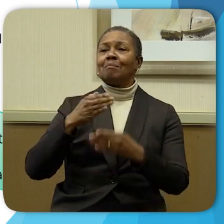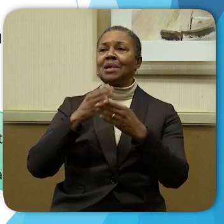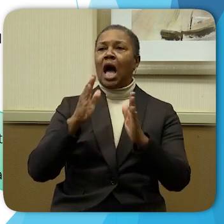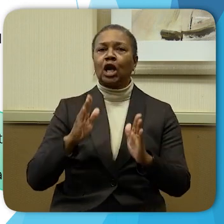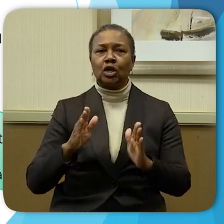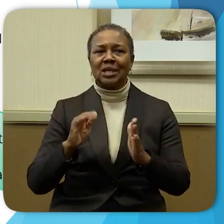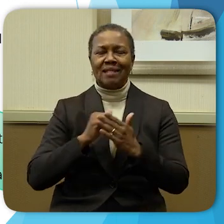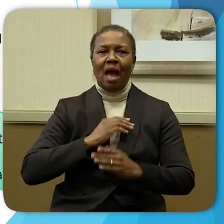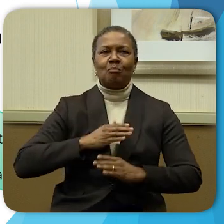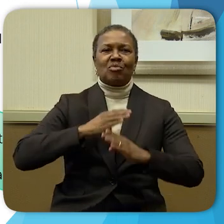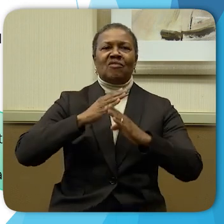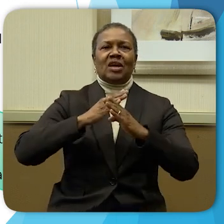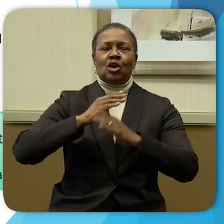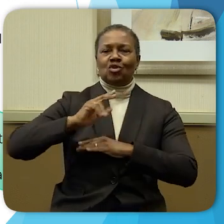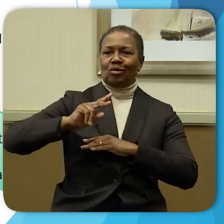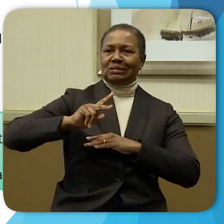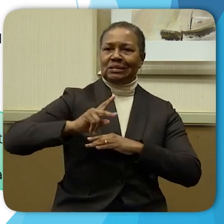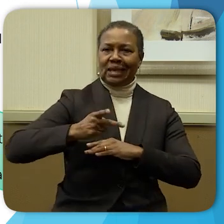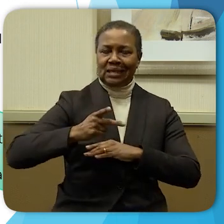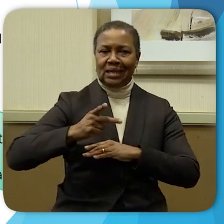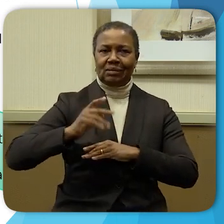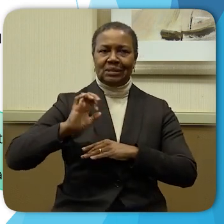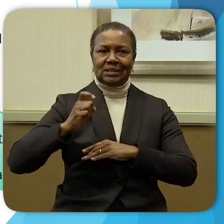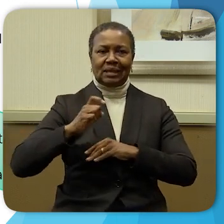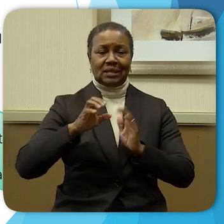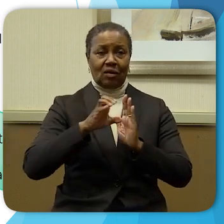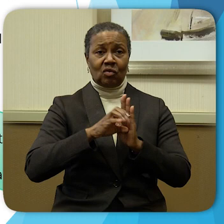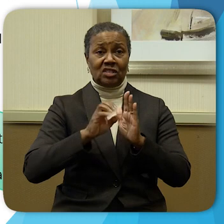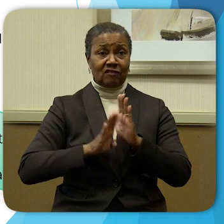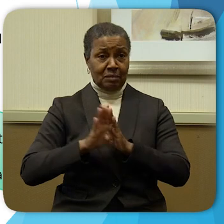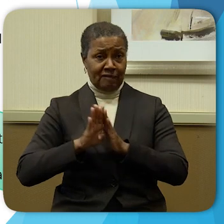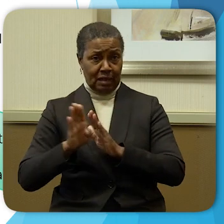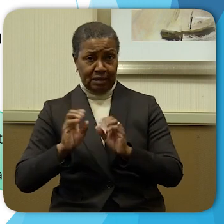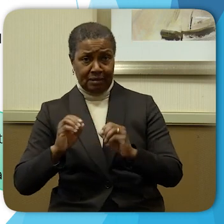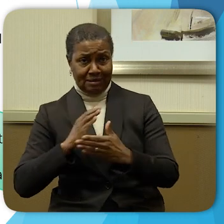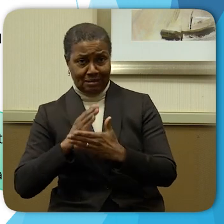and prevent your secondary sex characteristics from developing.